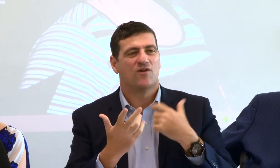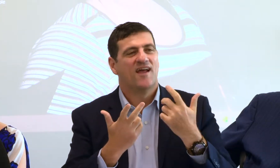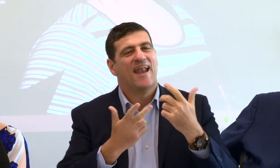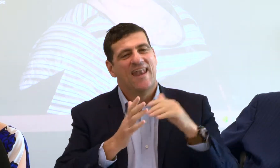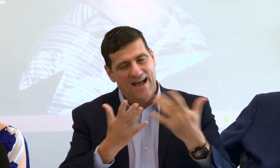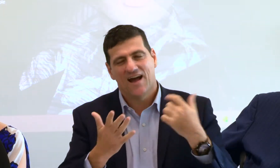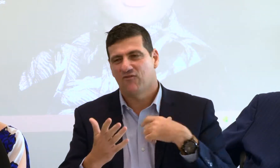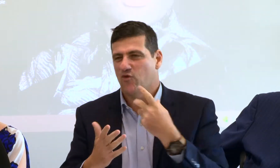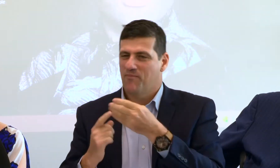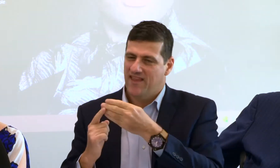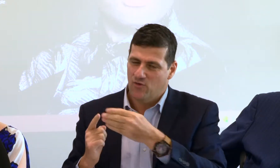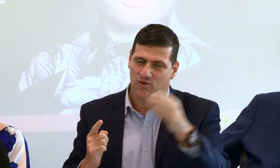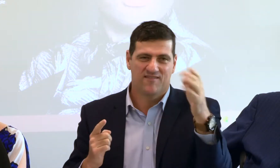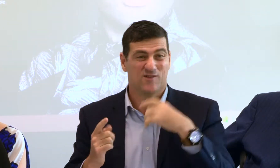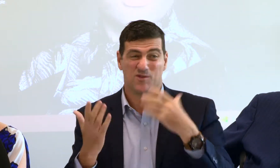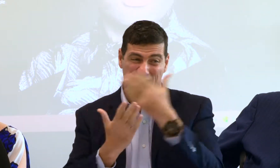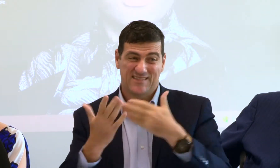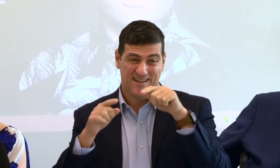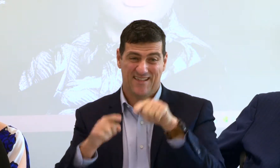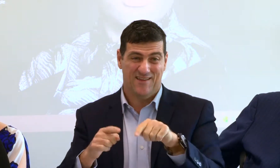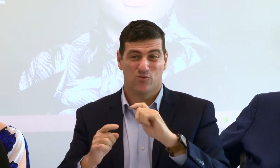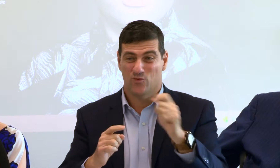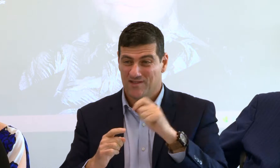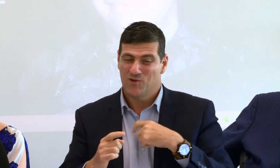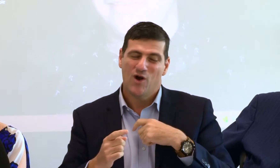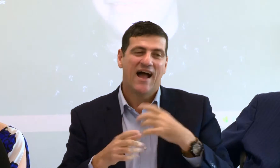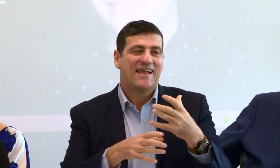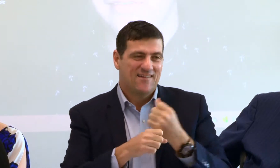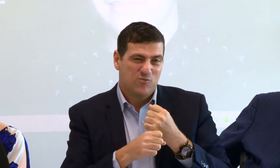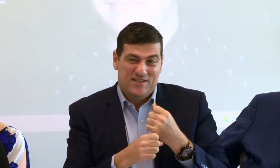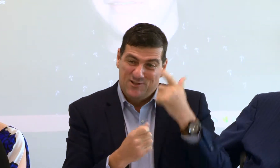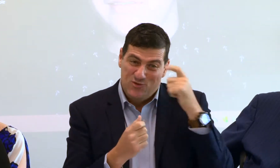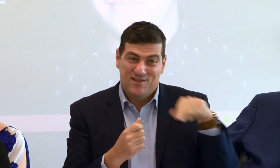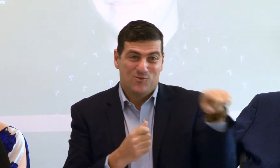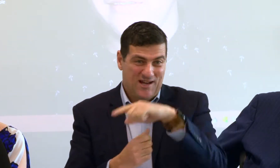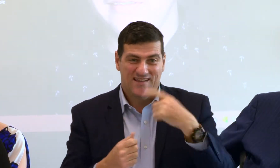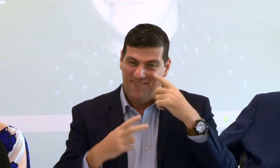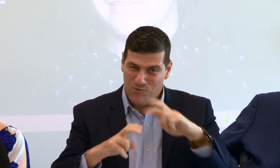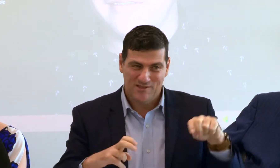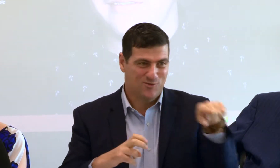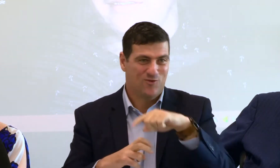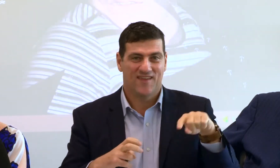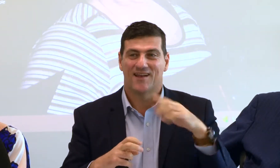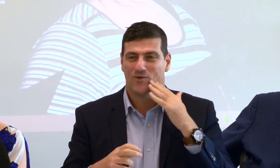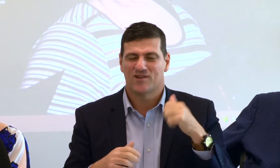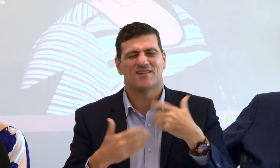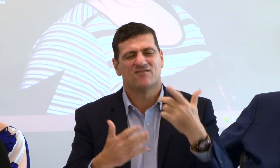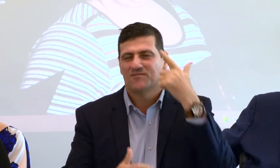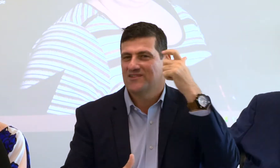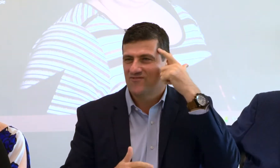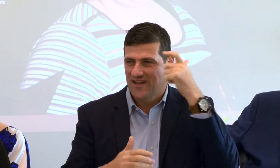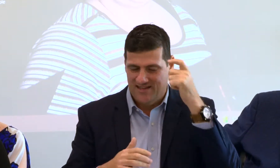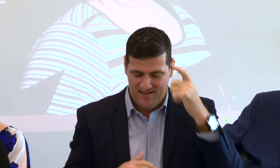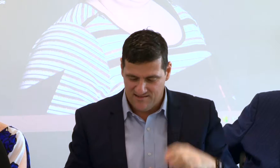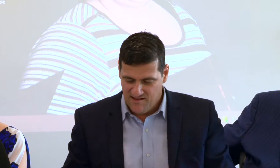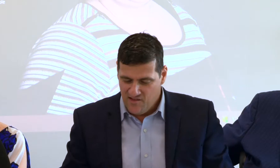should be hidden. So now, from then on, from that study within journalism, I suggest you guys look at that